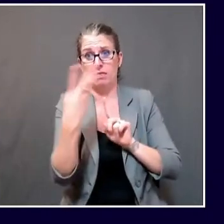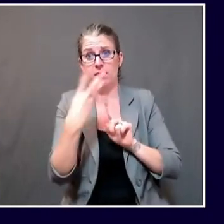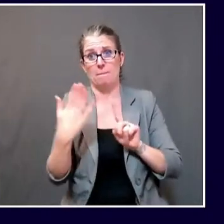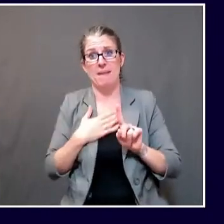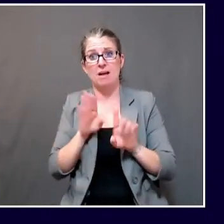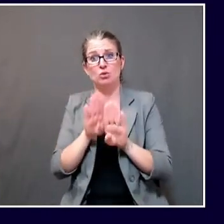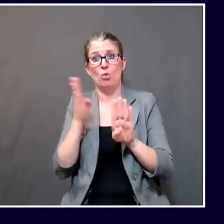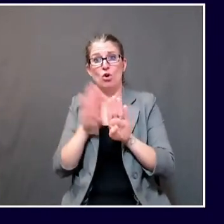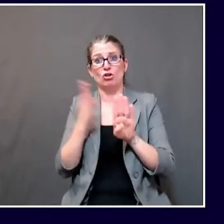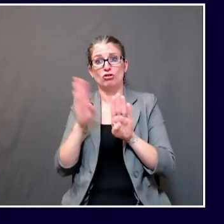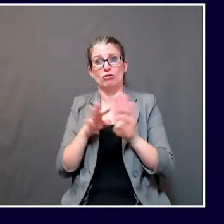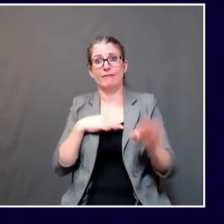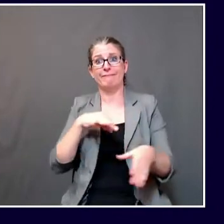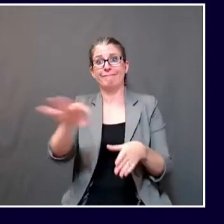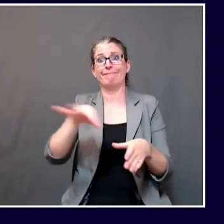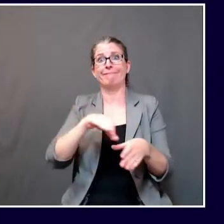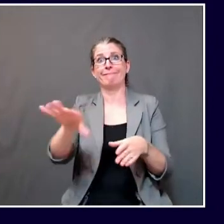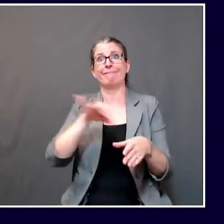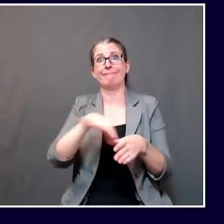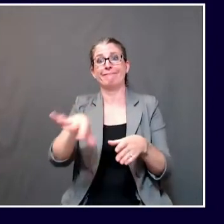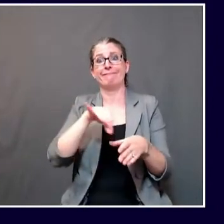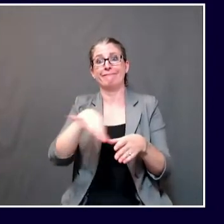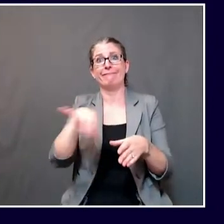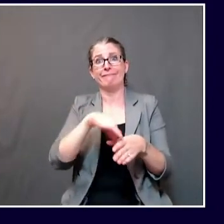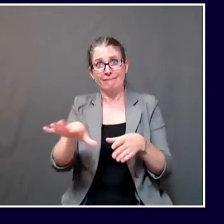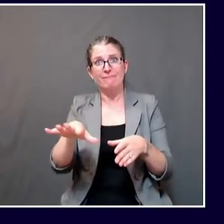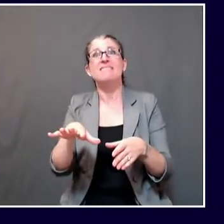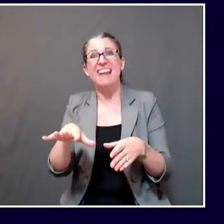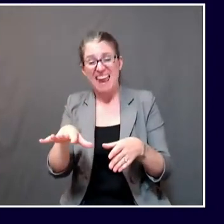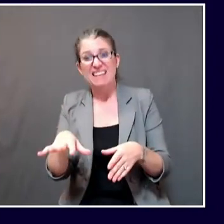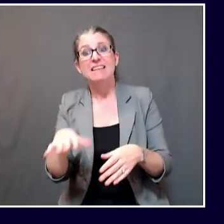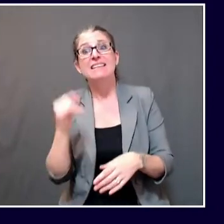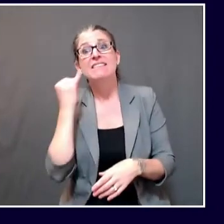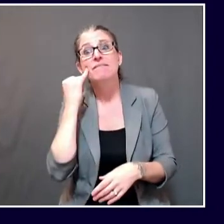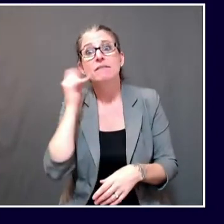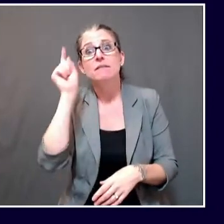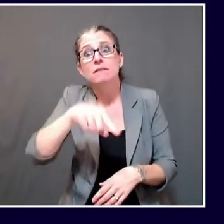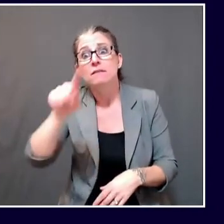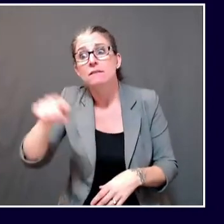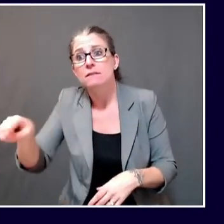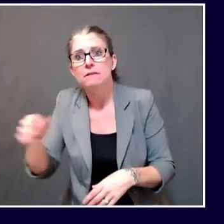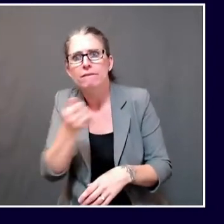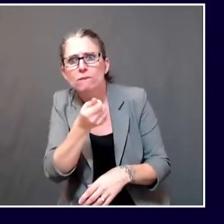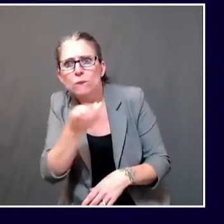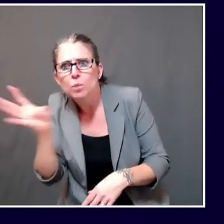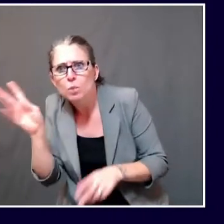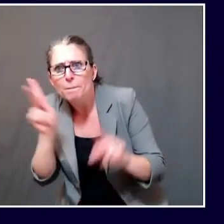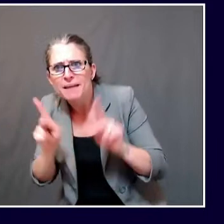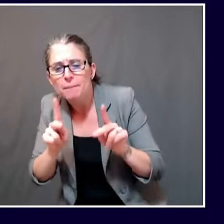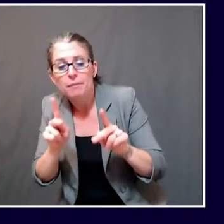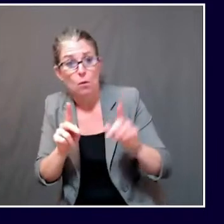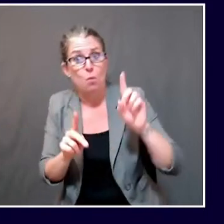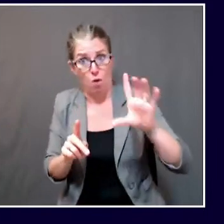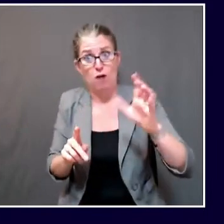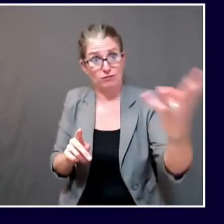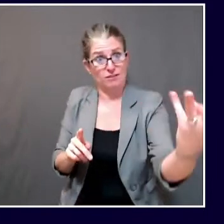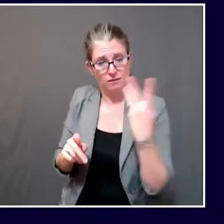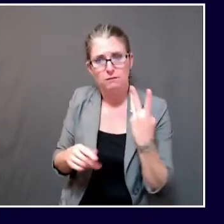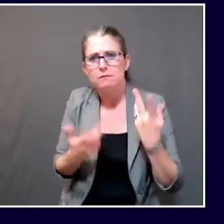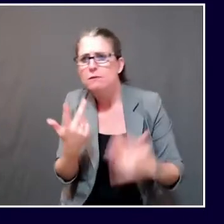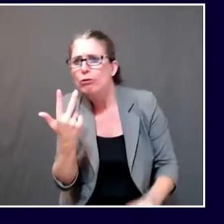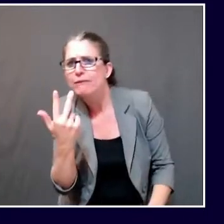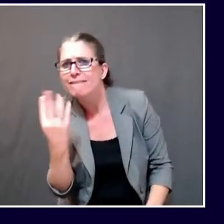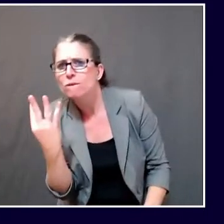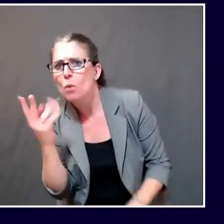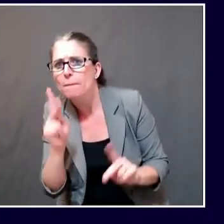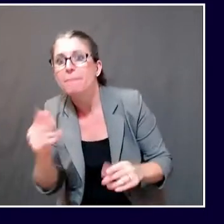night is sufficiently large to cause COVID-19. So it's equal in terms of risk for both the parents who are